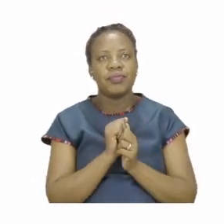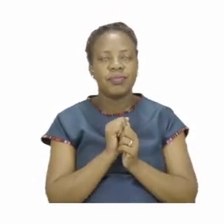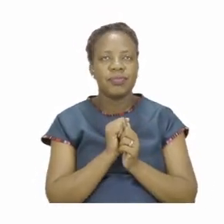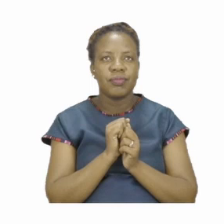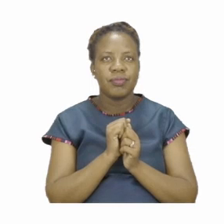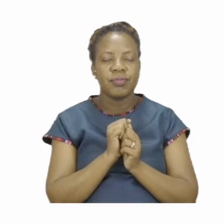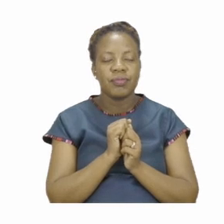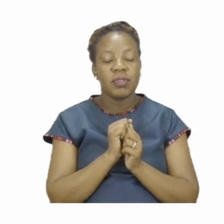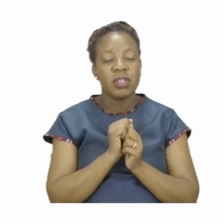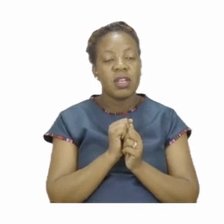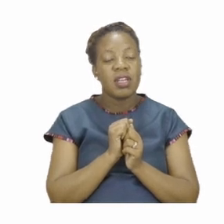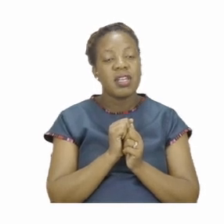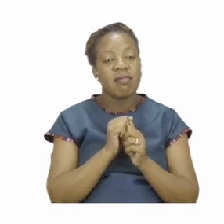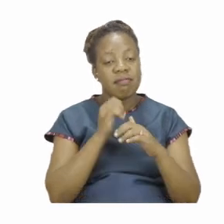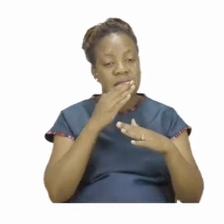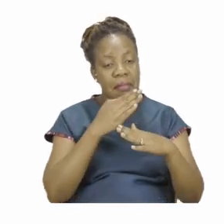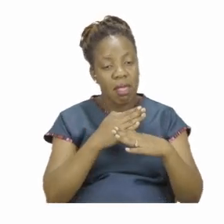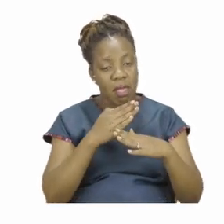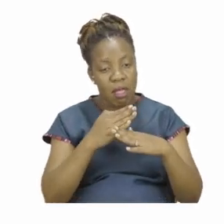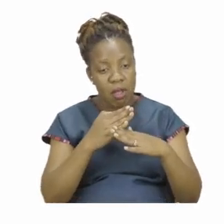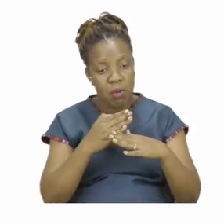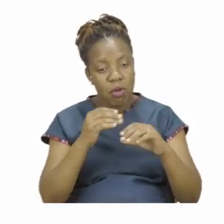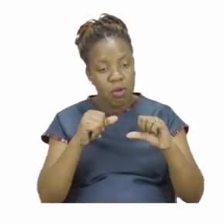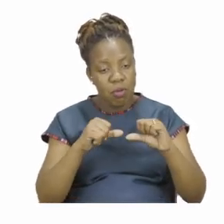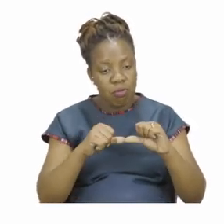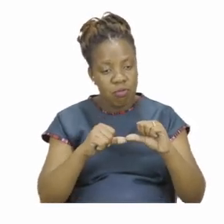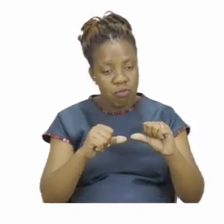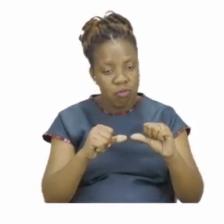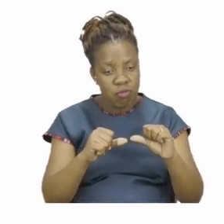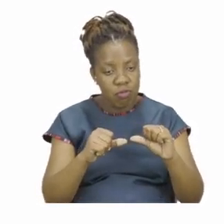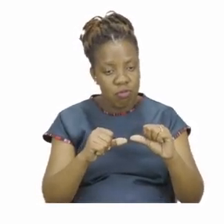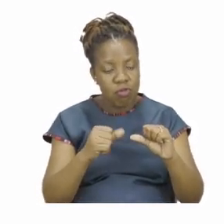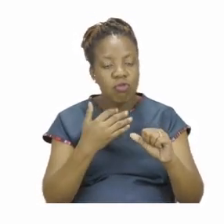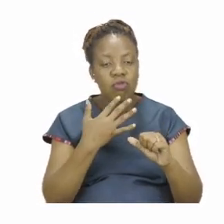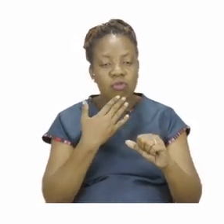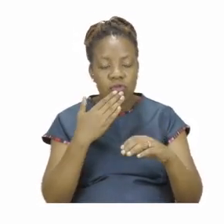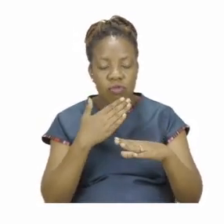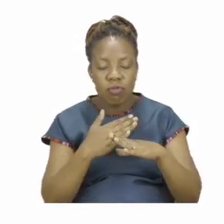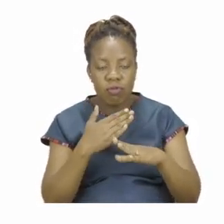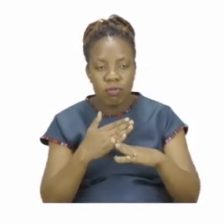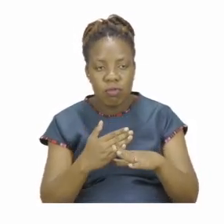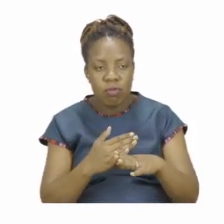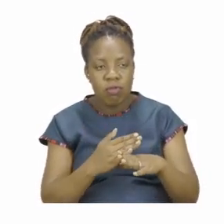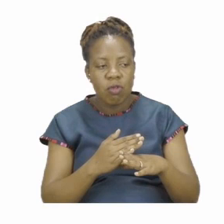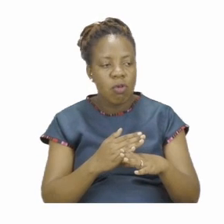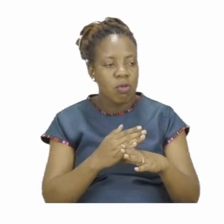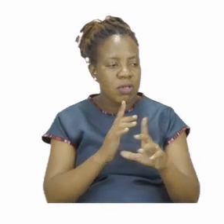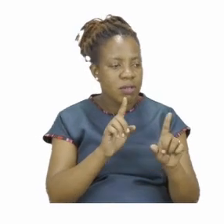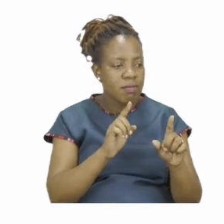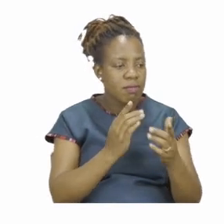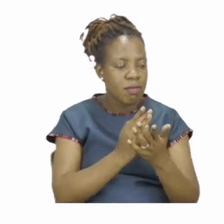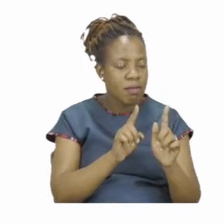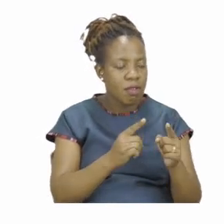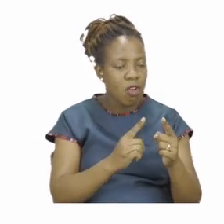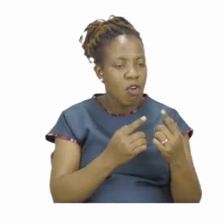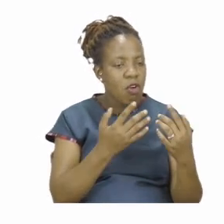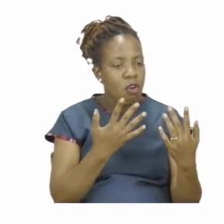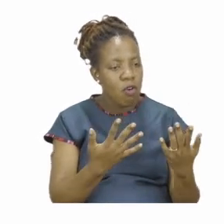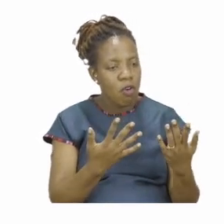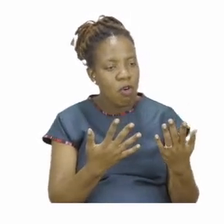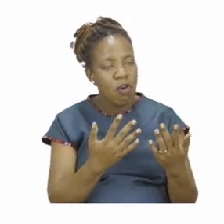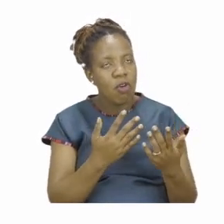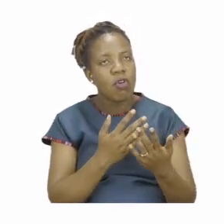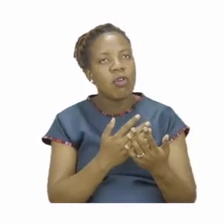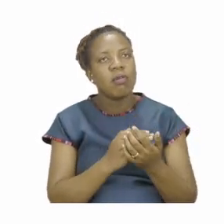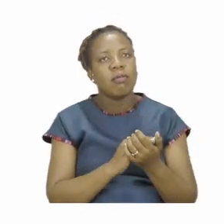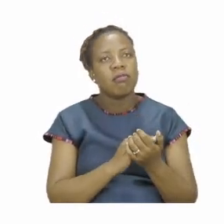action is being done, it is done by someone or something. So we put I, and when we put I, we say